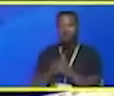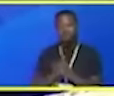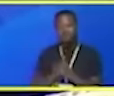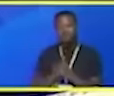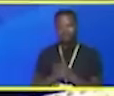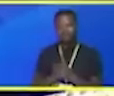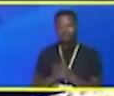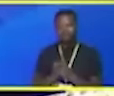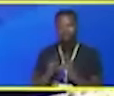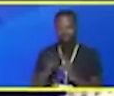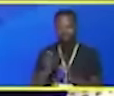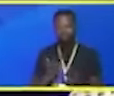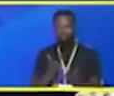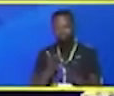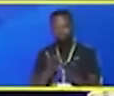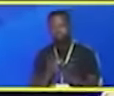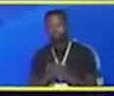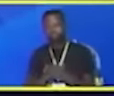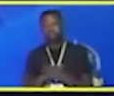Now, let me say this.